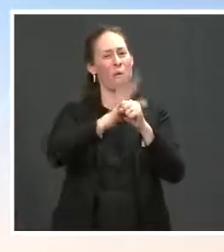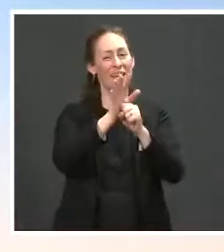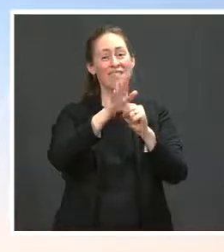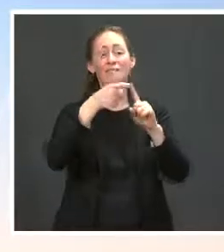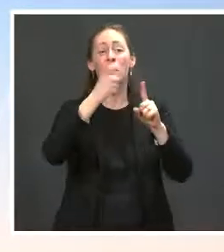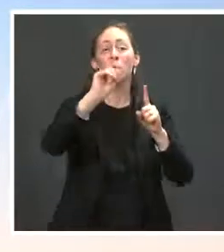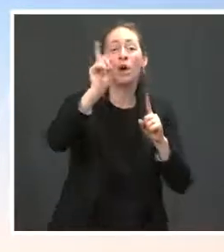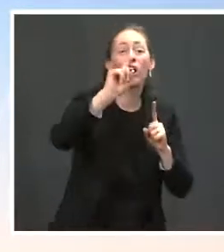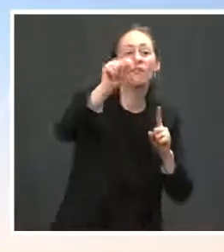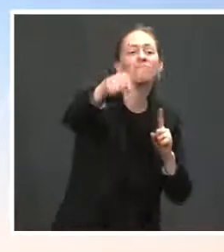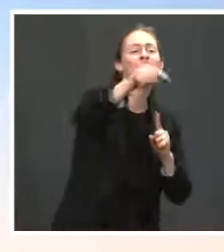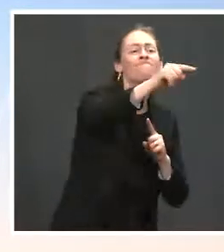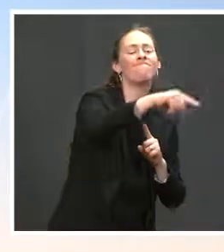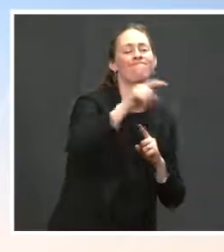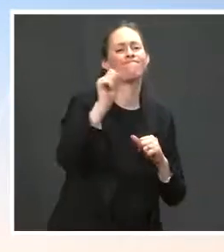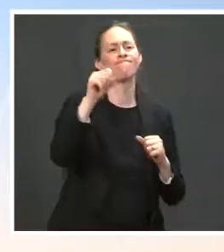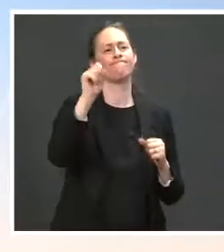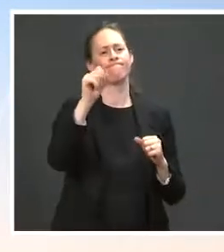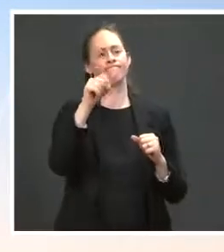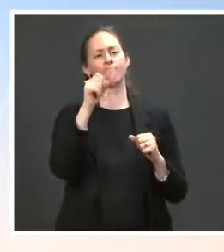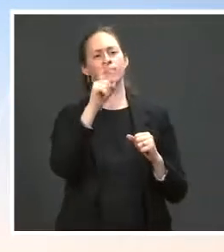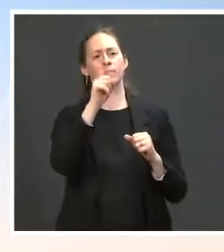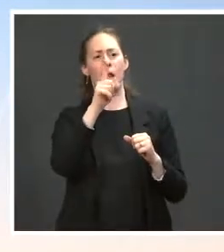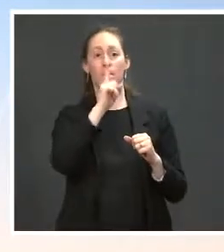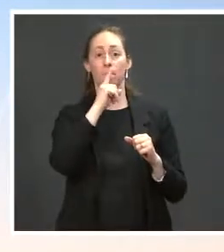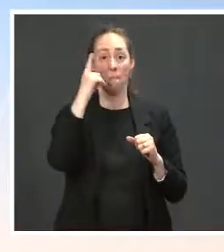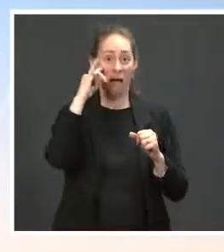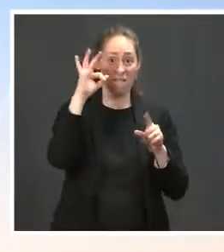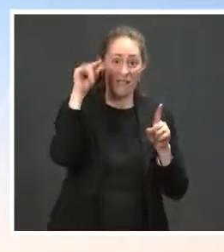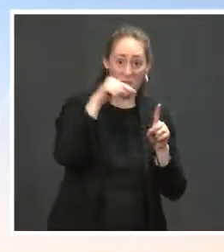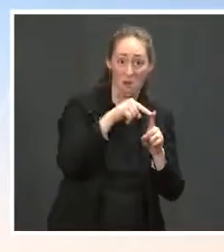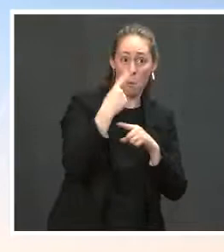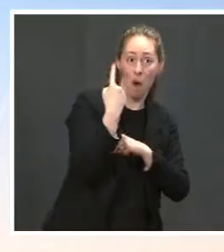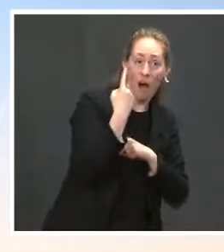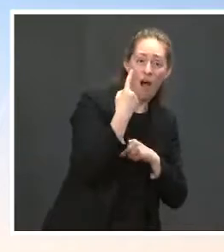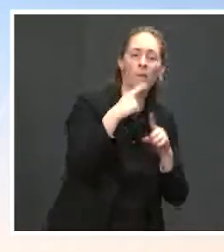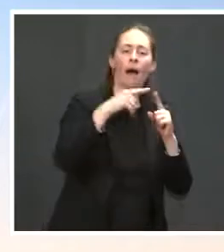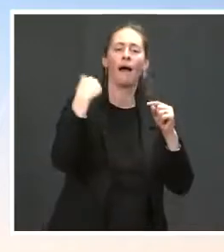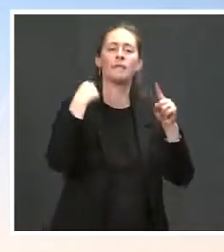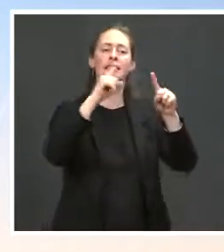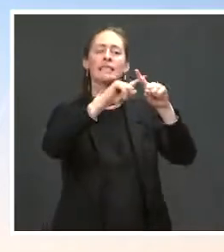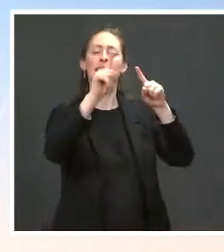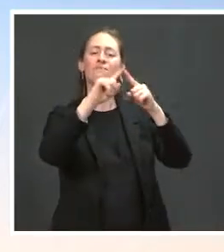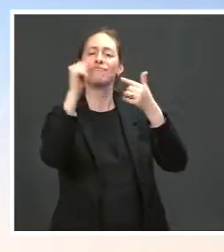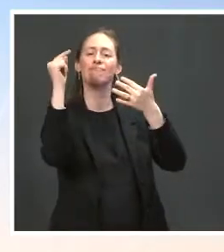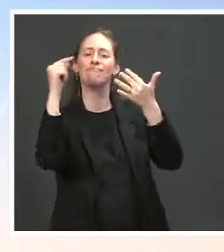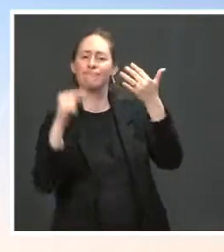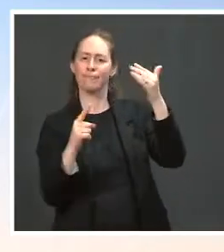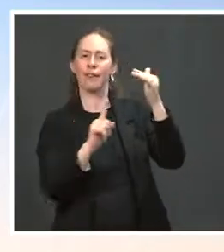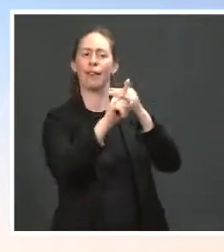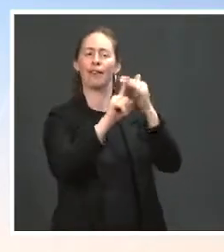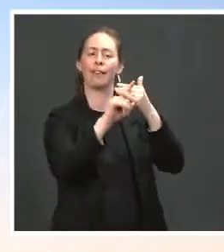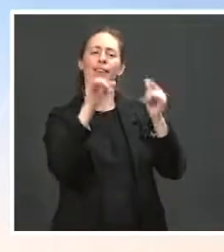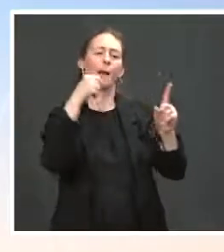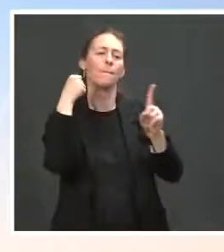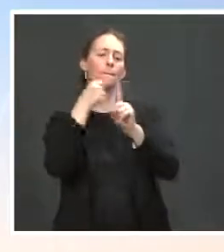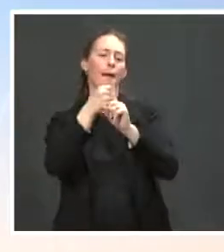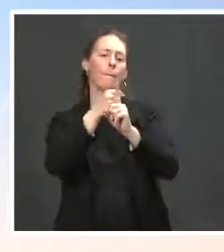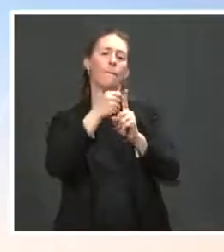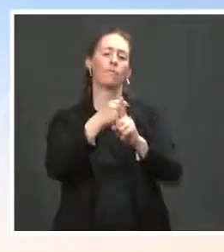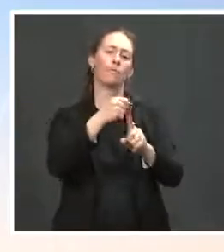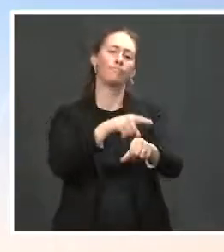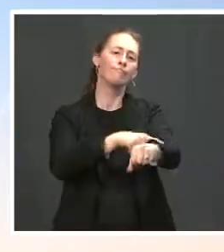I'm not saying that's the totality, but that is certainly a factor. But that can certainly take some time, so that's had an impact as well. Okay. But not new